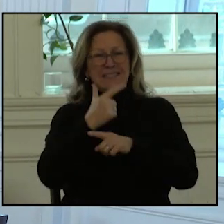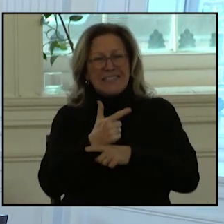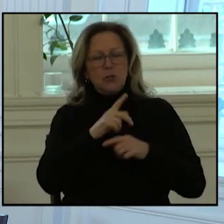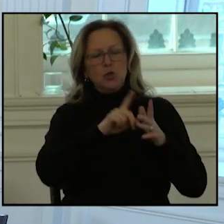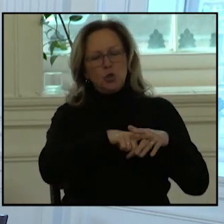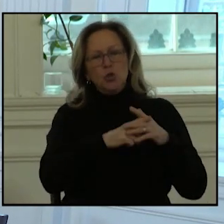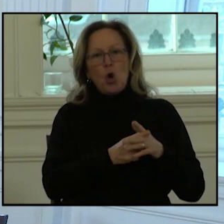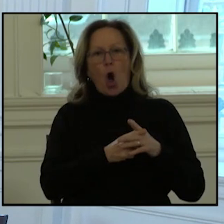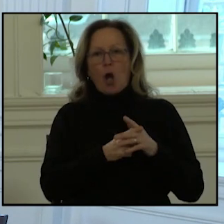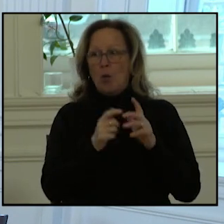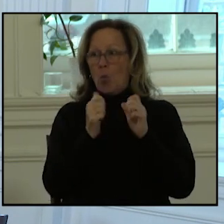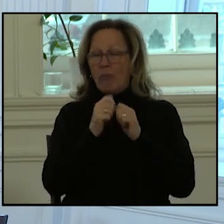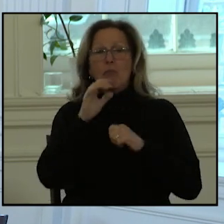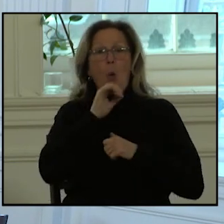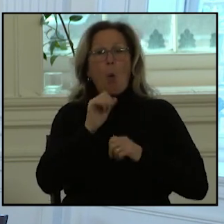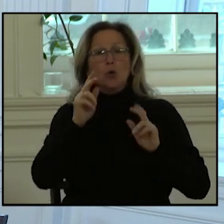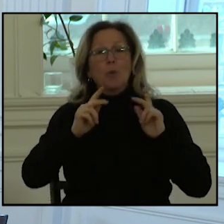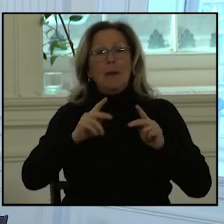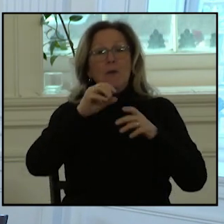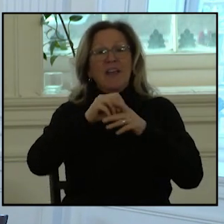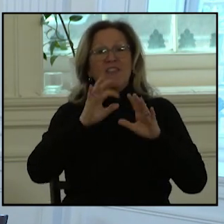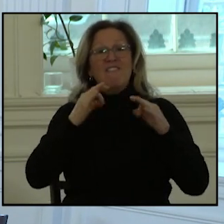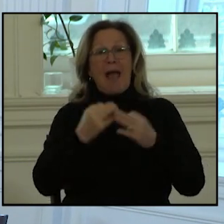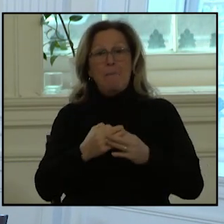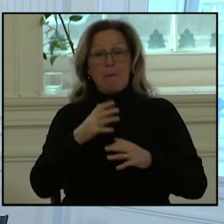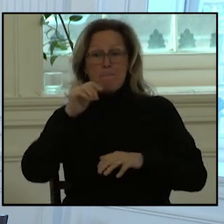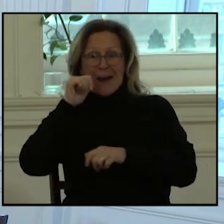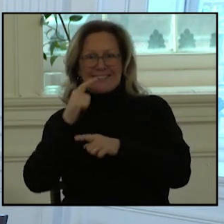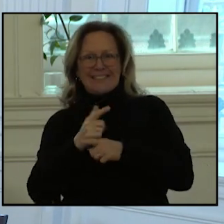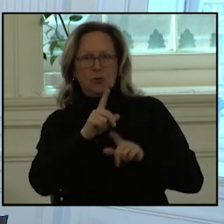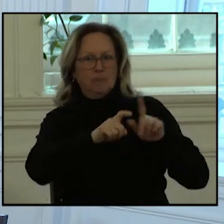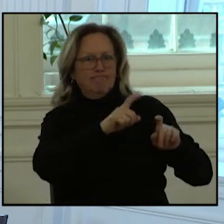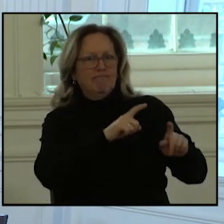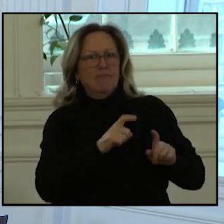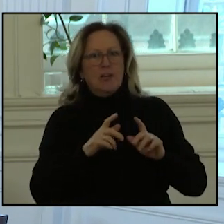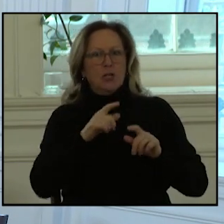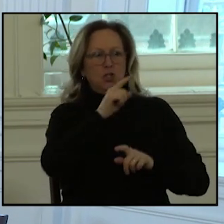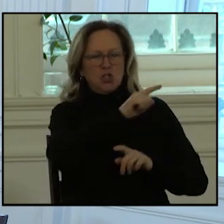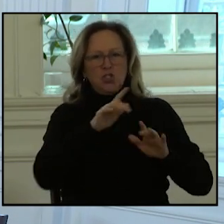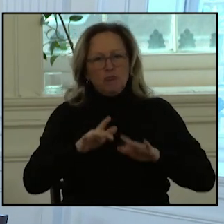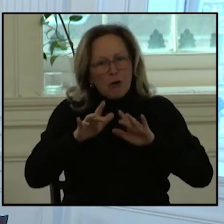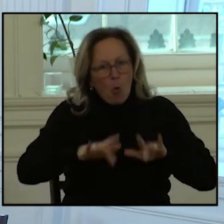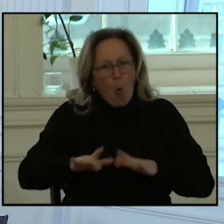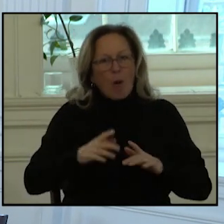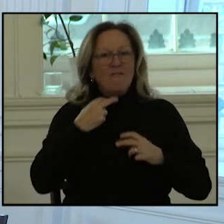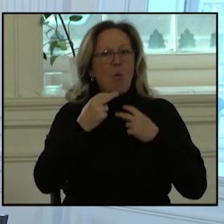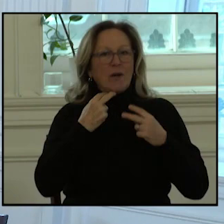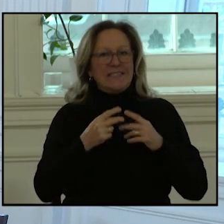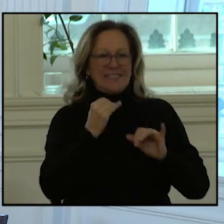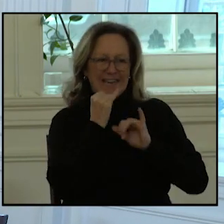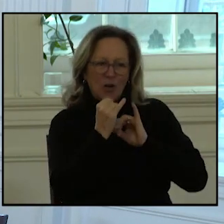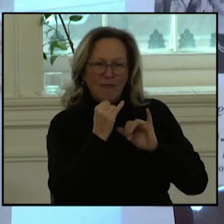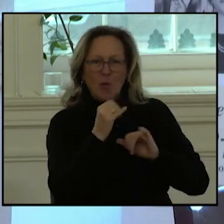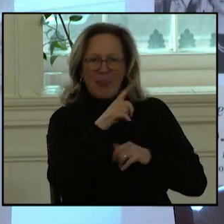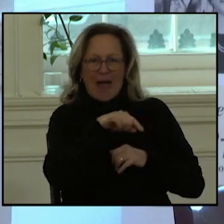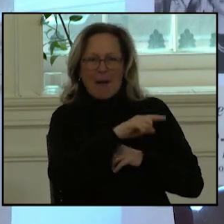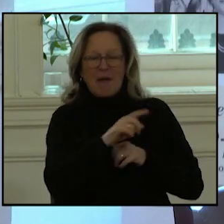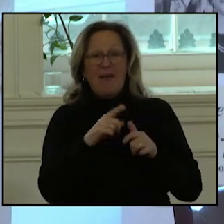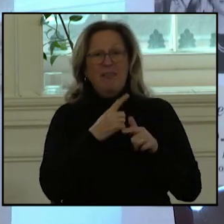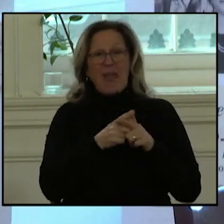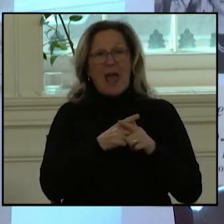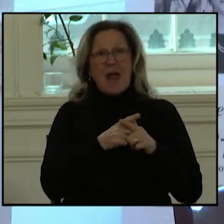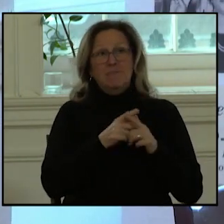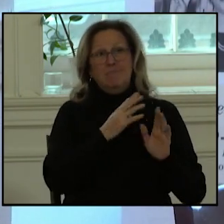eldest people in our family in the 80s, she started recording their voices and interviewing them. Mm-hmm. And then we got into the